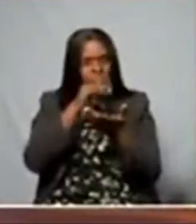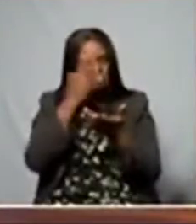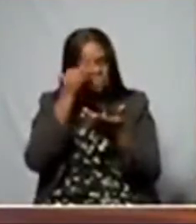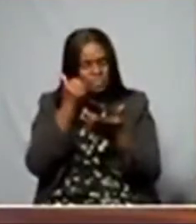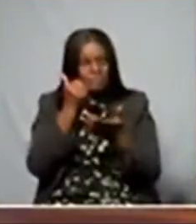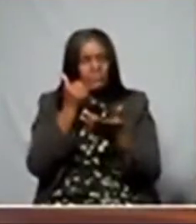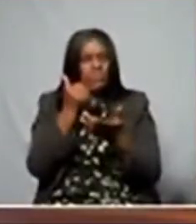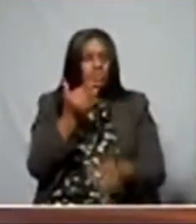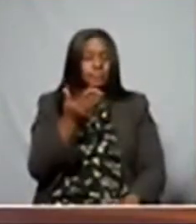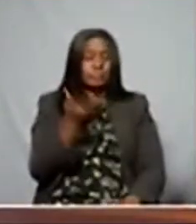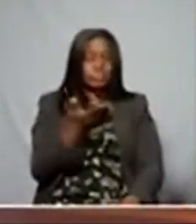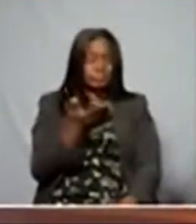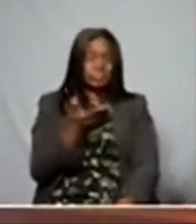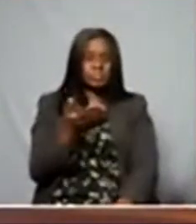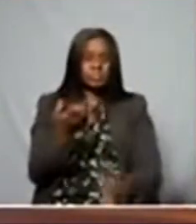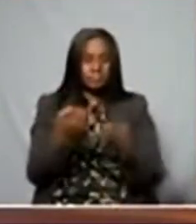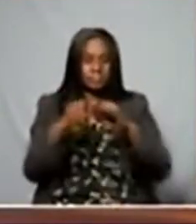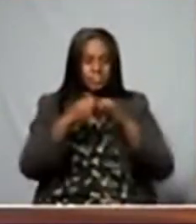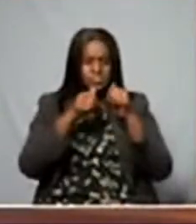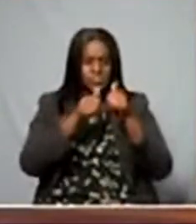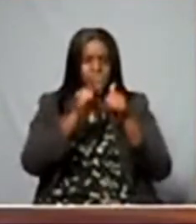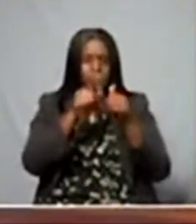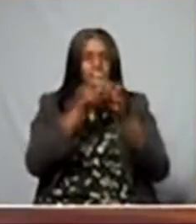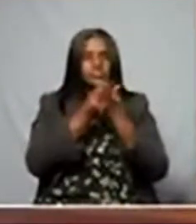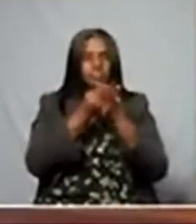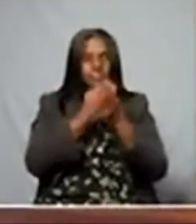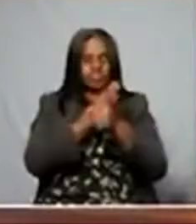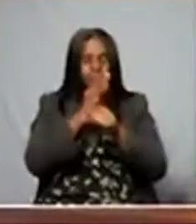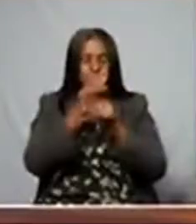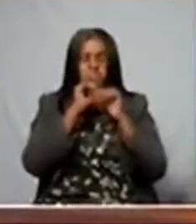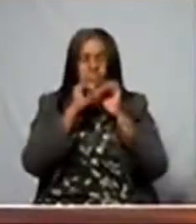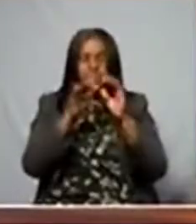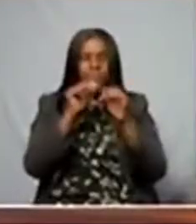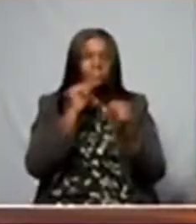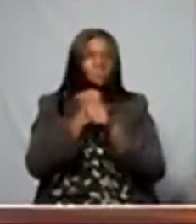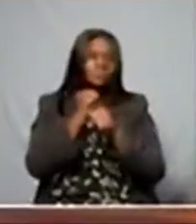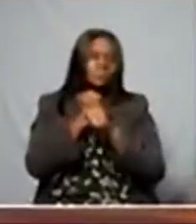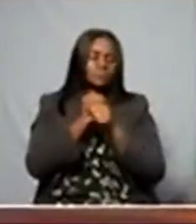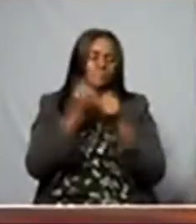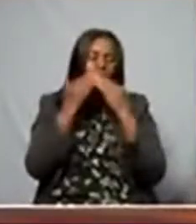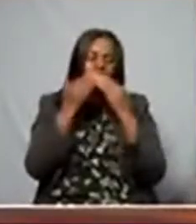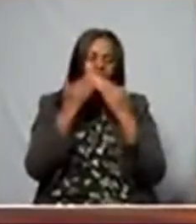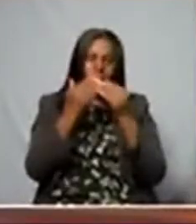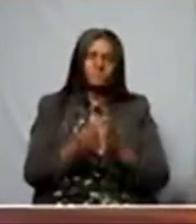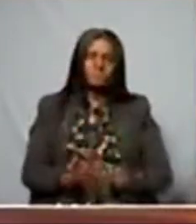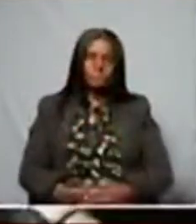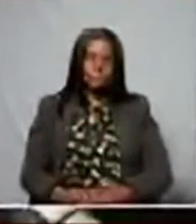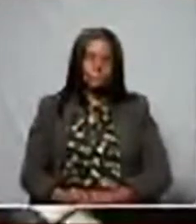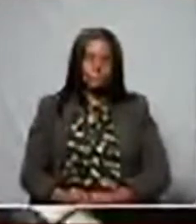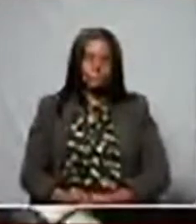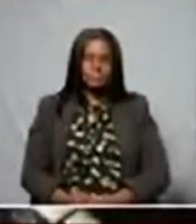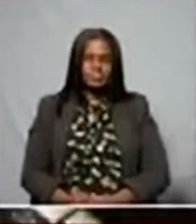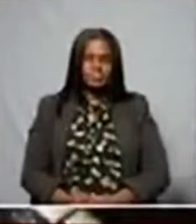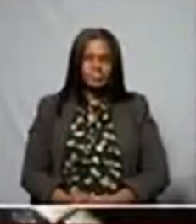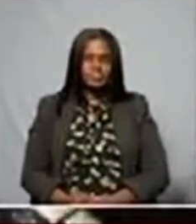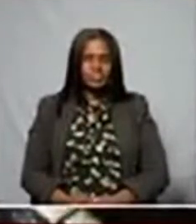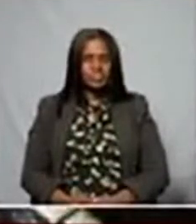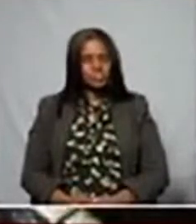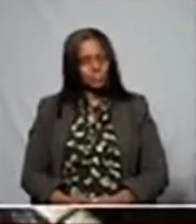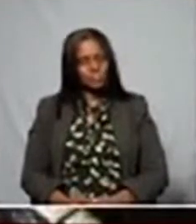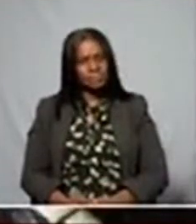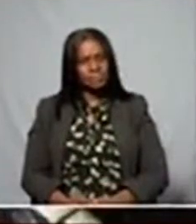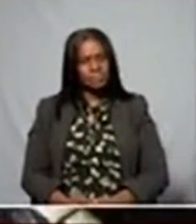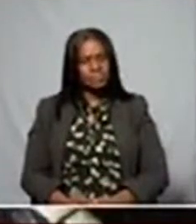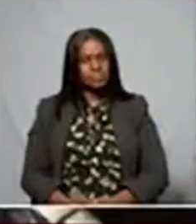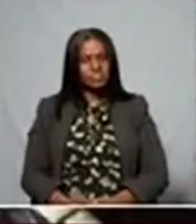why they even follow that money once nothing is done. Thank you. Thank you. Honourable members, we